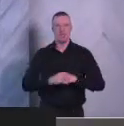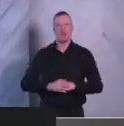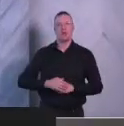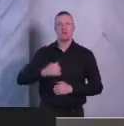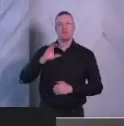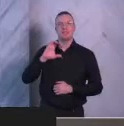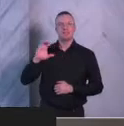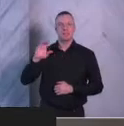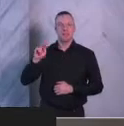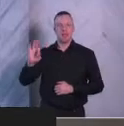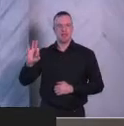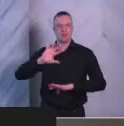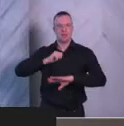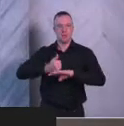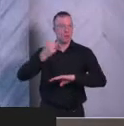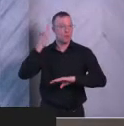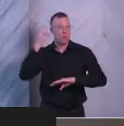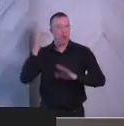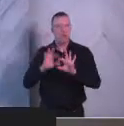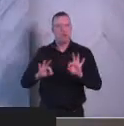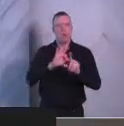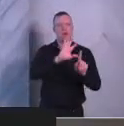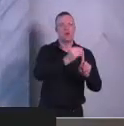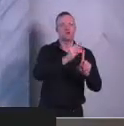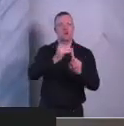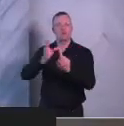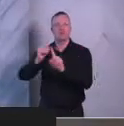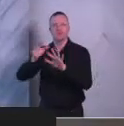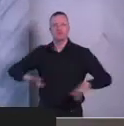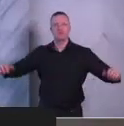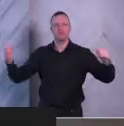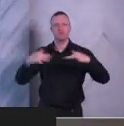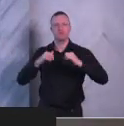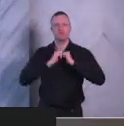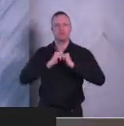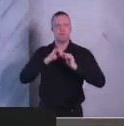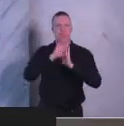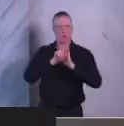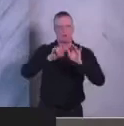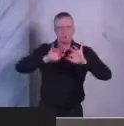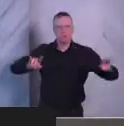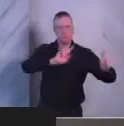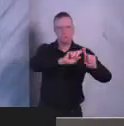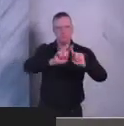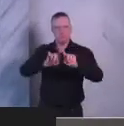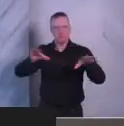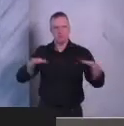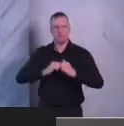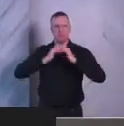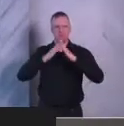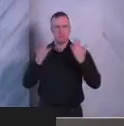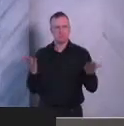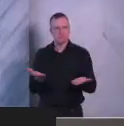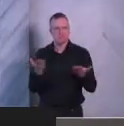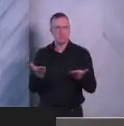was created to bring different cultures, mindsets, and backgrounds together to foster understanding and communication and